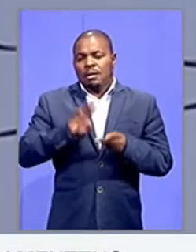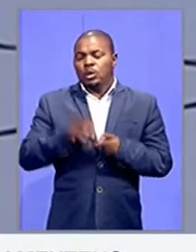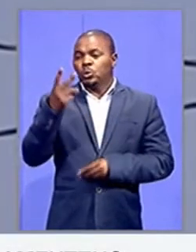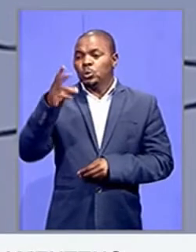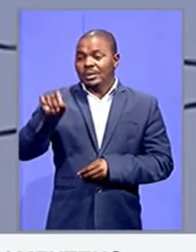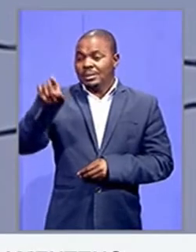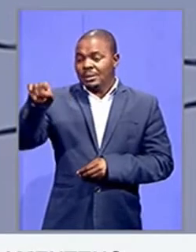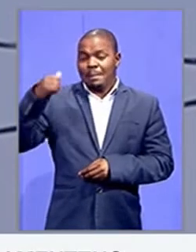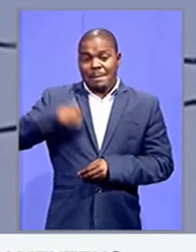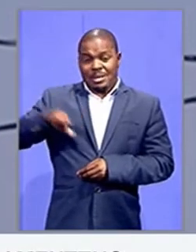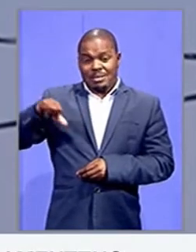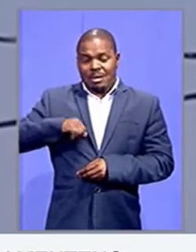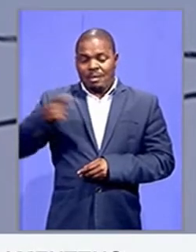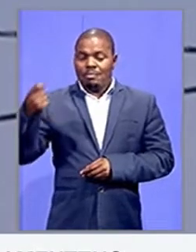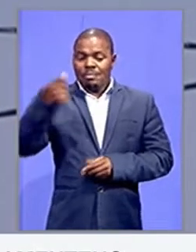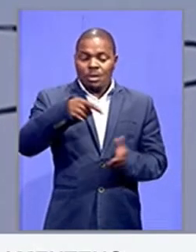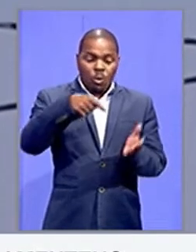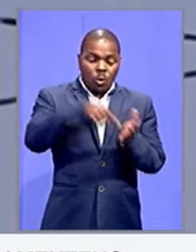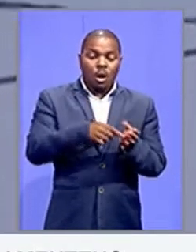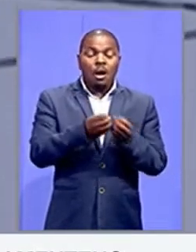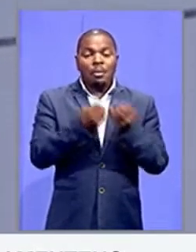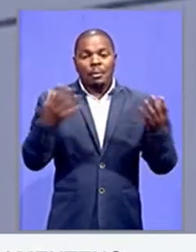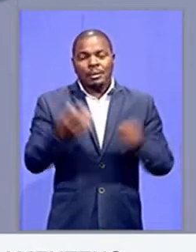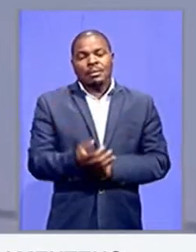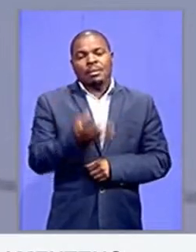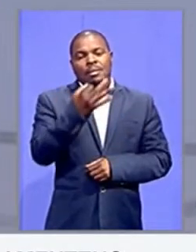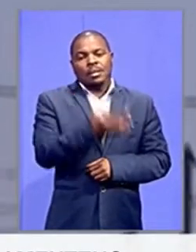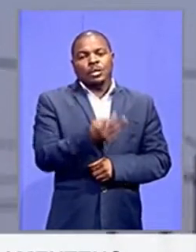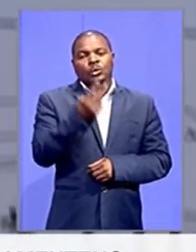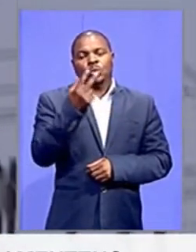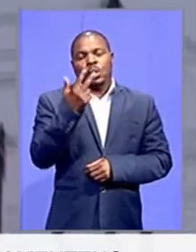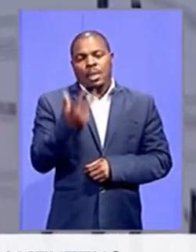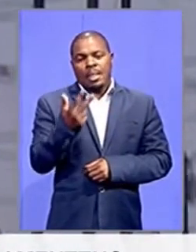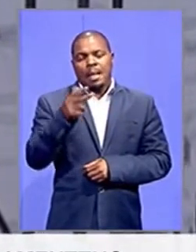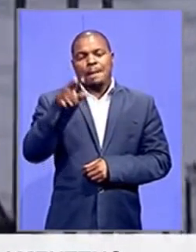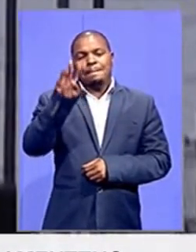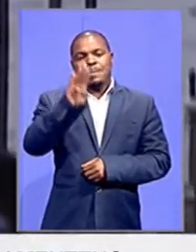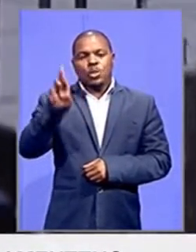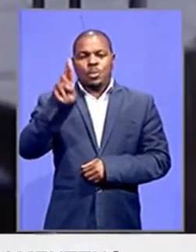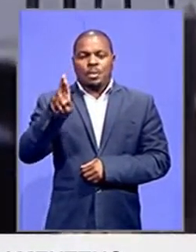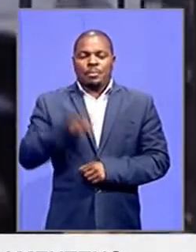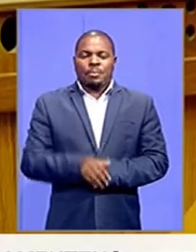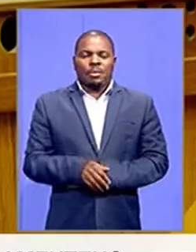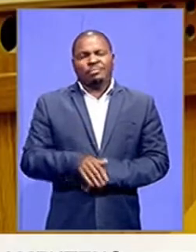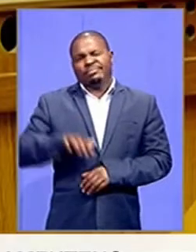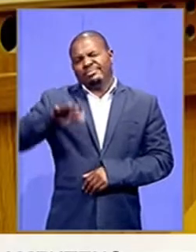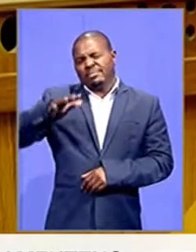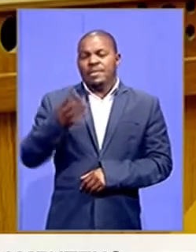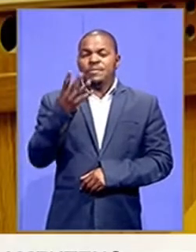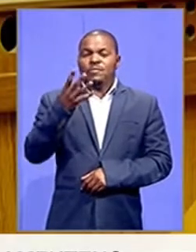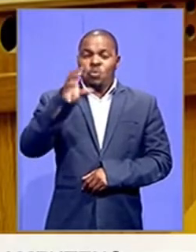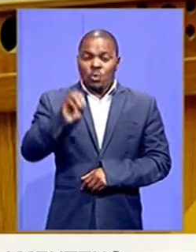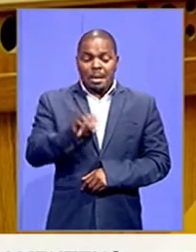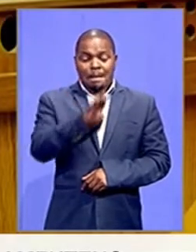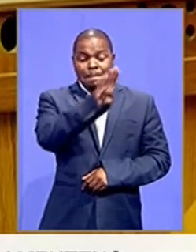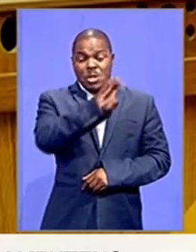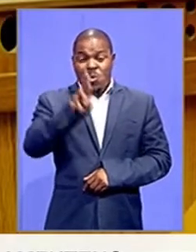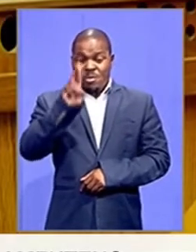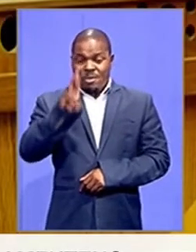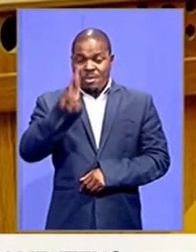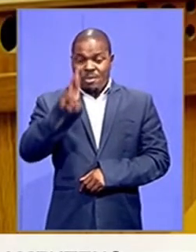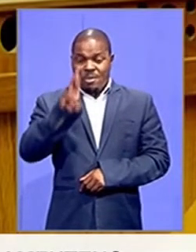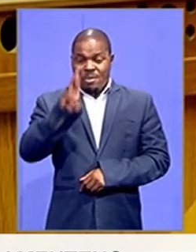kolotang Eskom diranta di le dibilione le 38. We have got almost 40 billion that is being owed, and